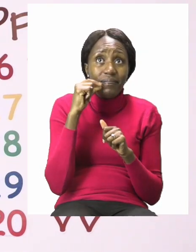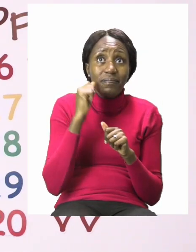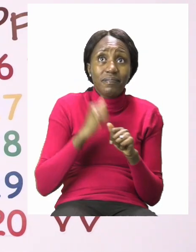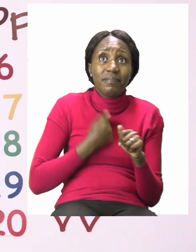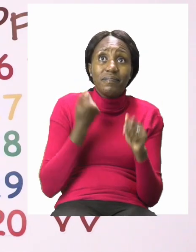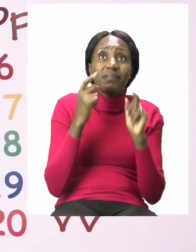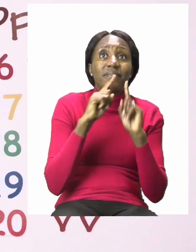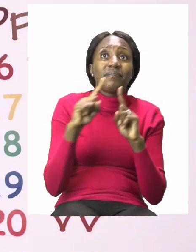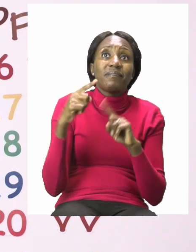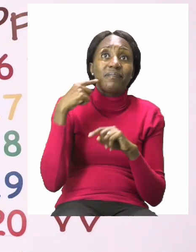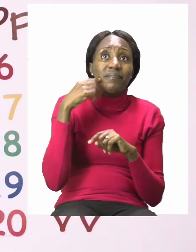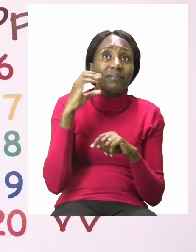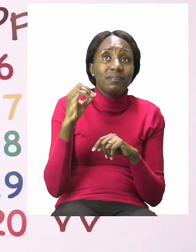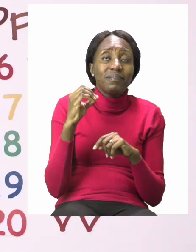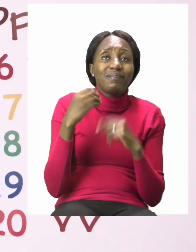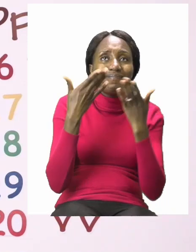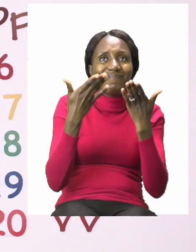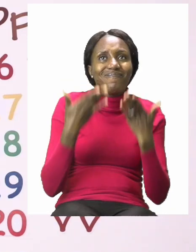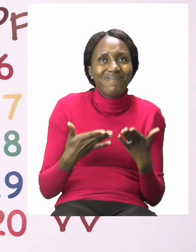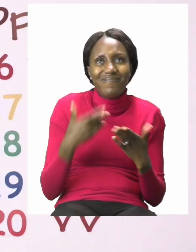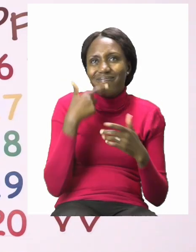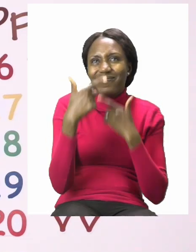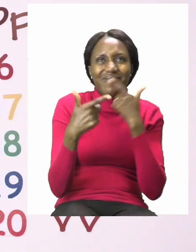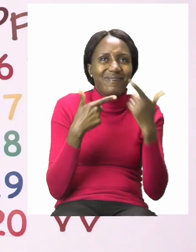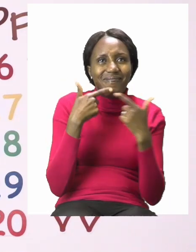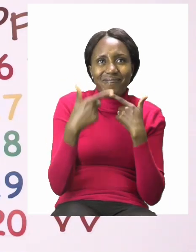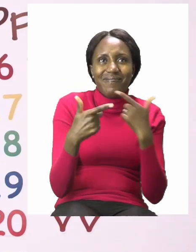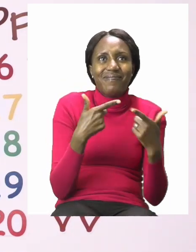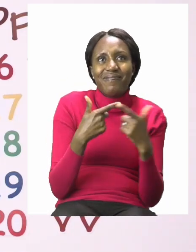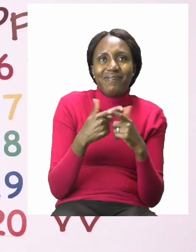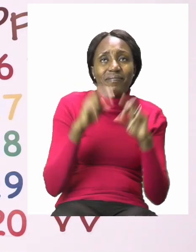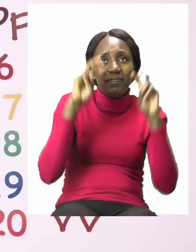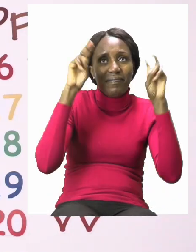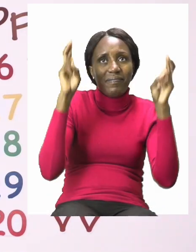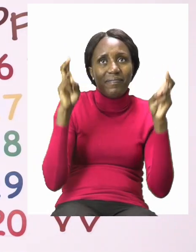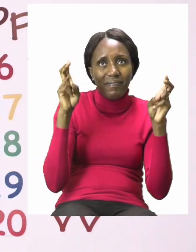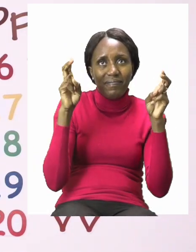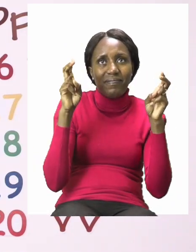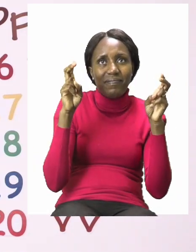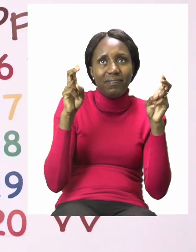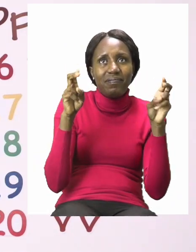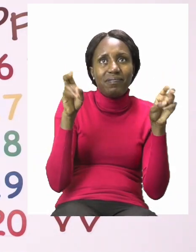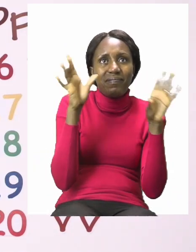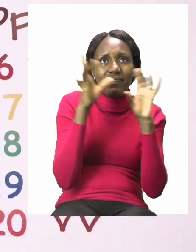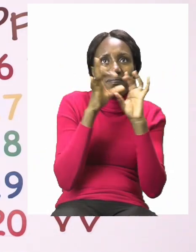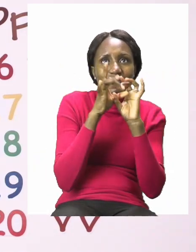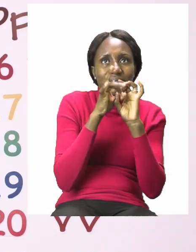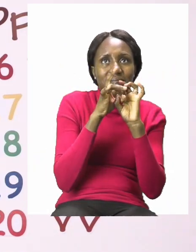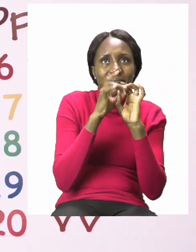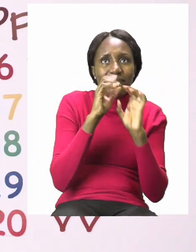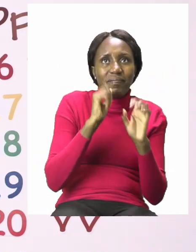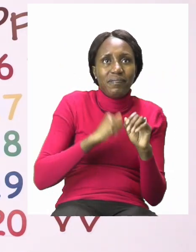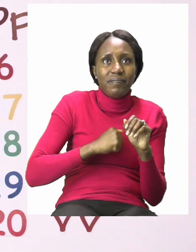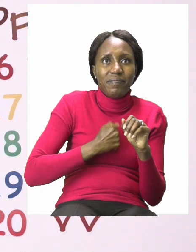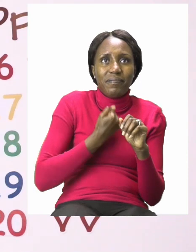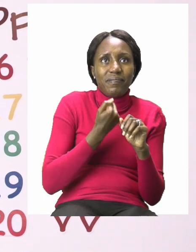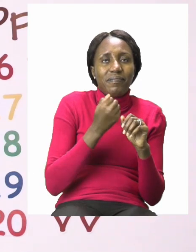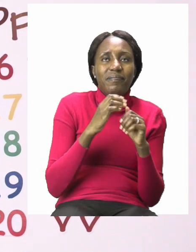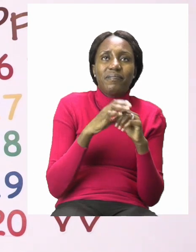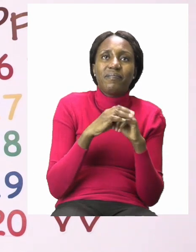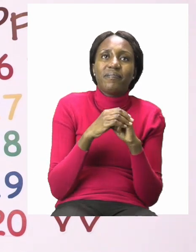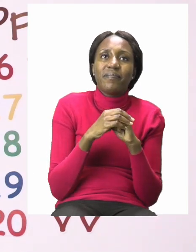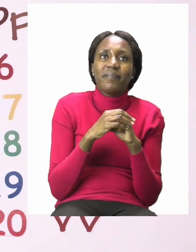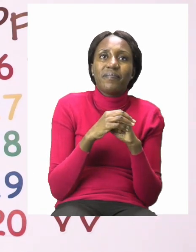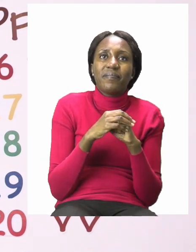thank you so much for joining me today. Our theme this week is